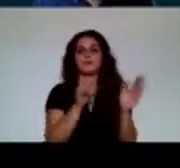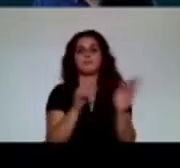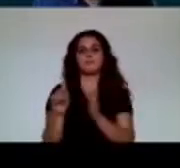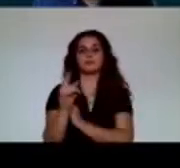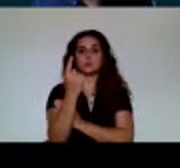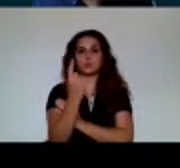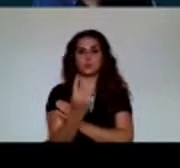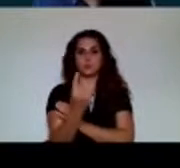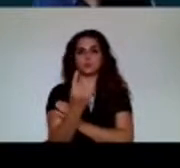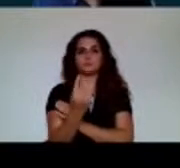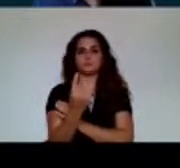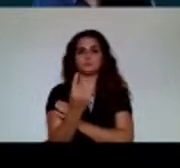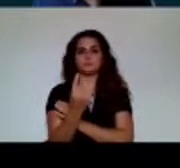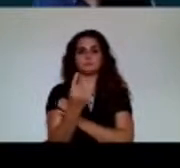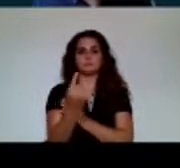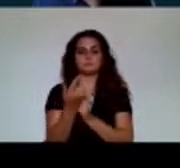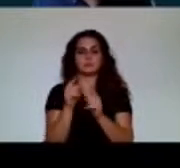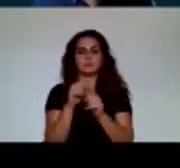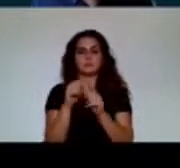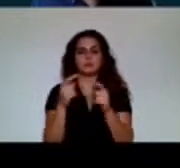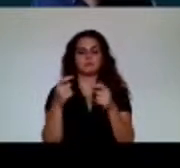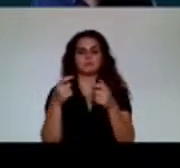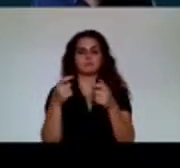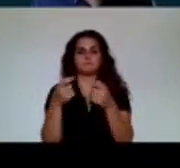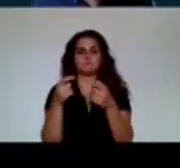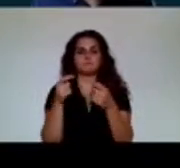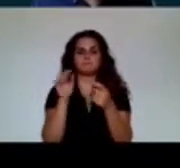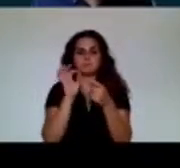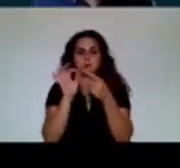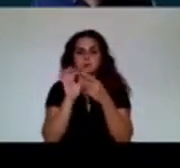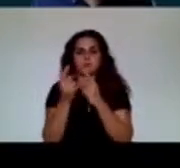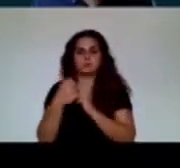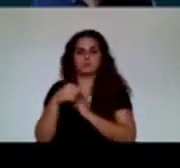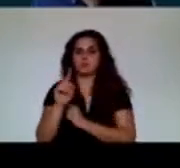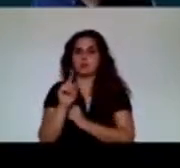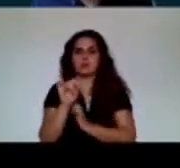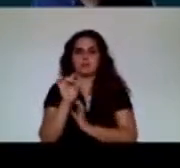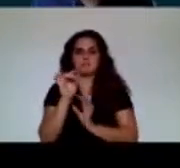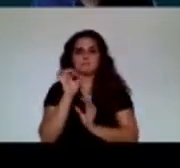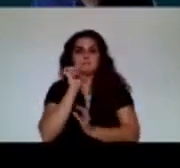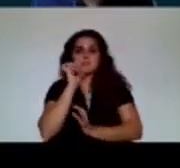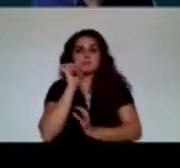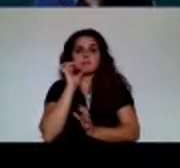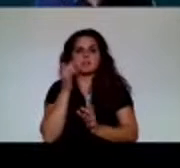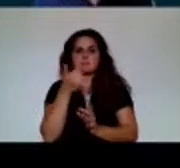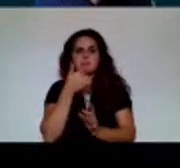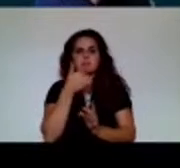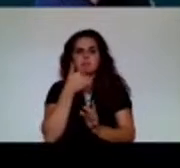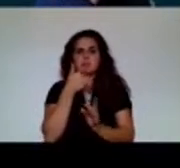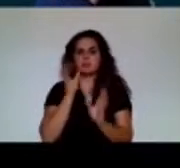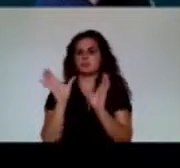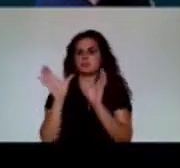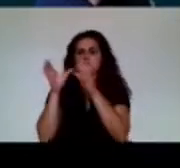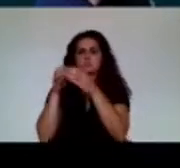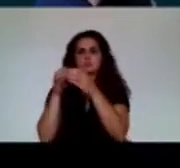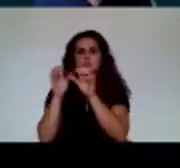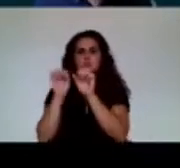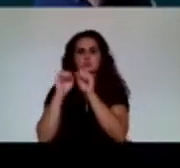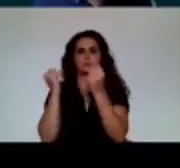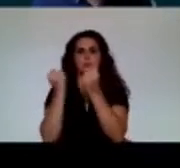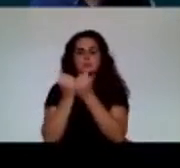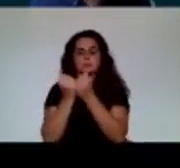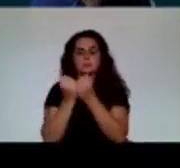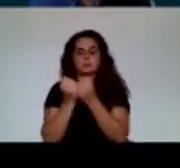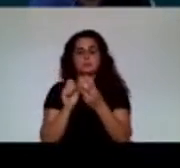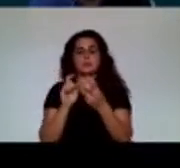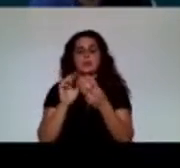stage 1, that is undifferentiated, meaning that they are not yet aware of social categories. By